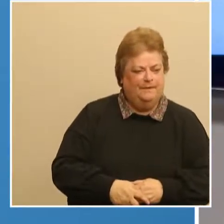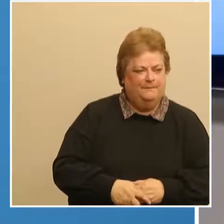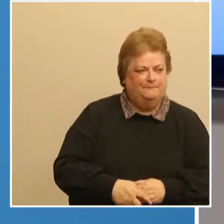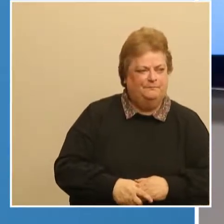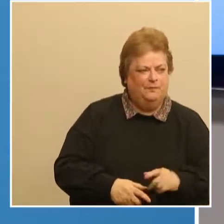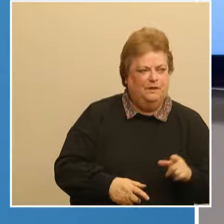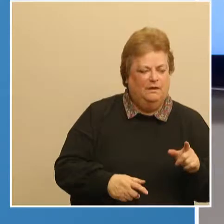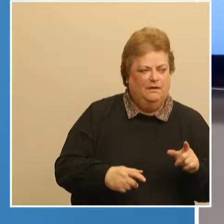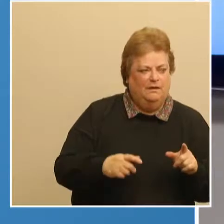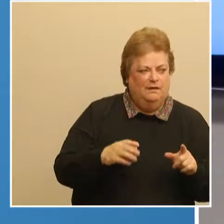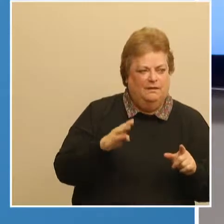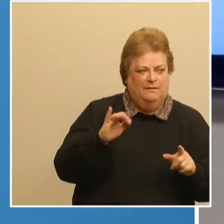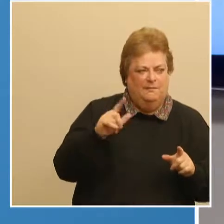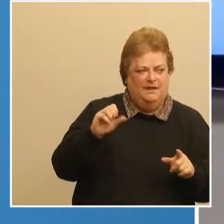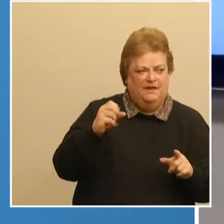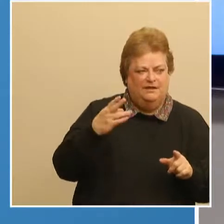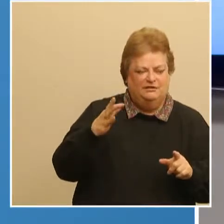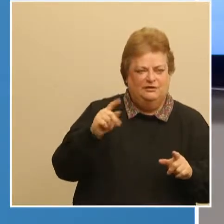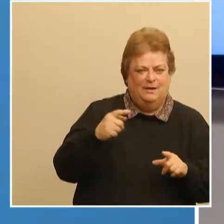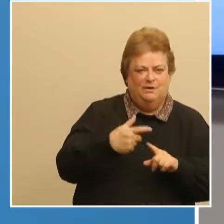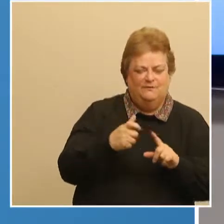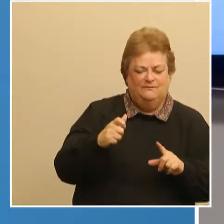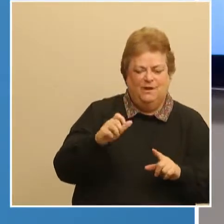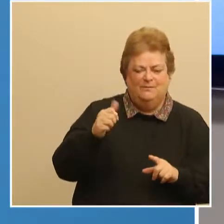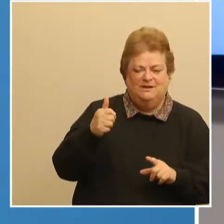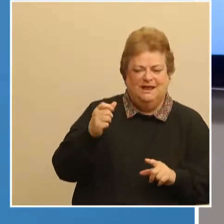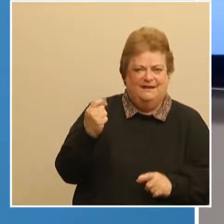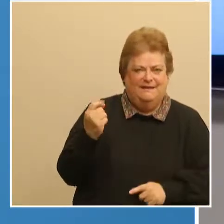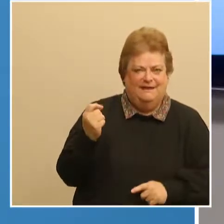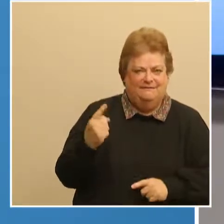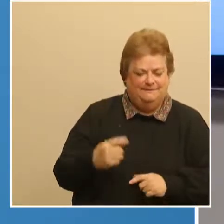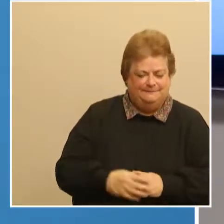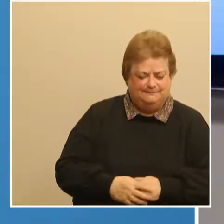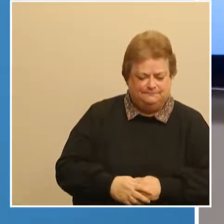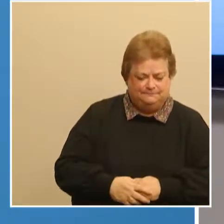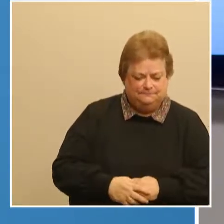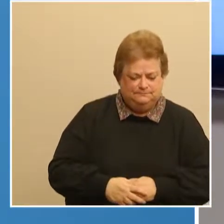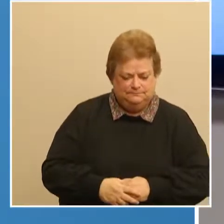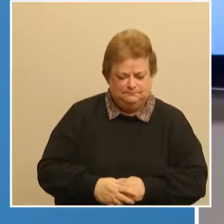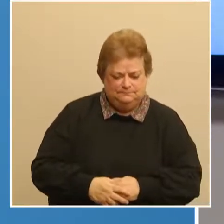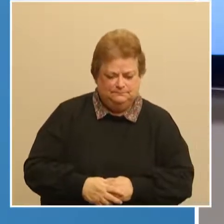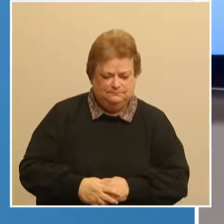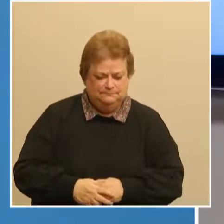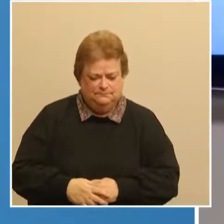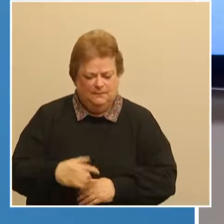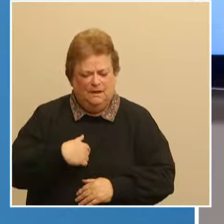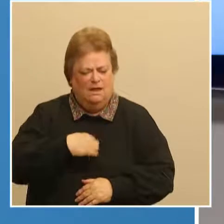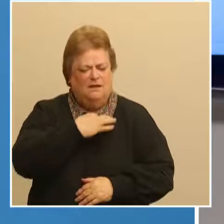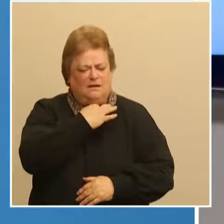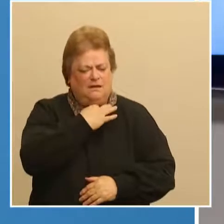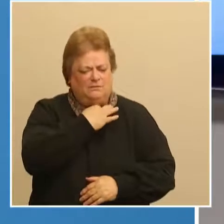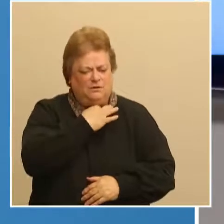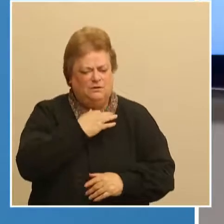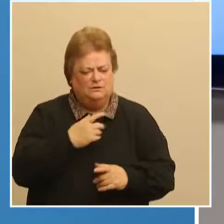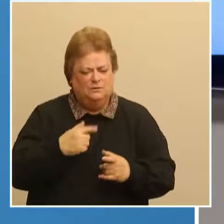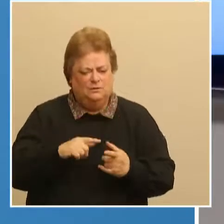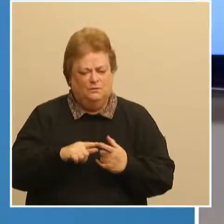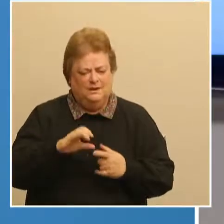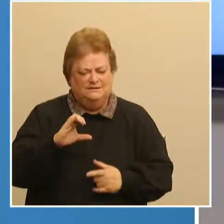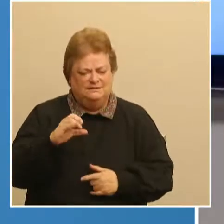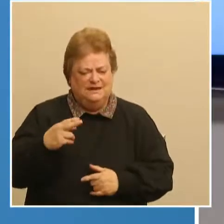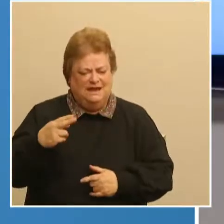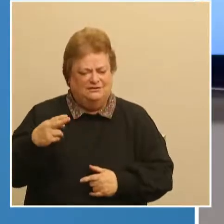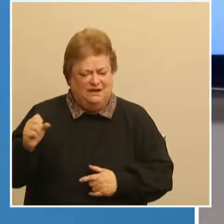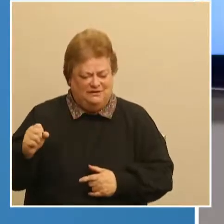Director Lopez, this is Bill from 1011. I am curious, when the DHHS announced changes